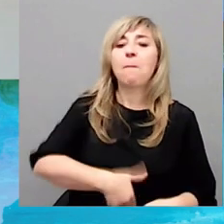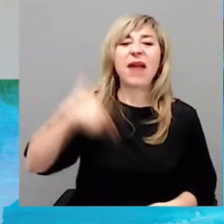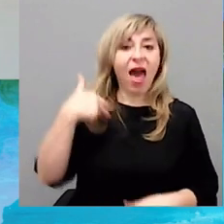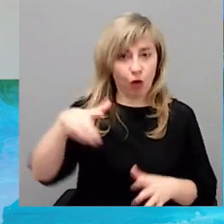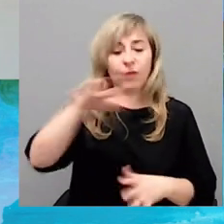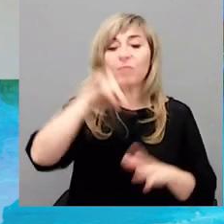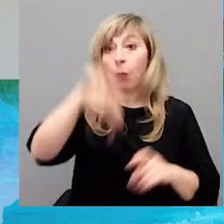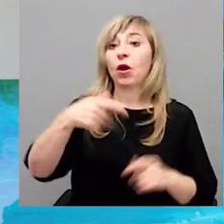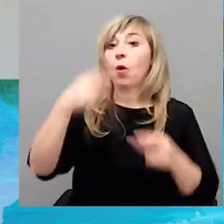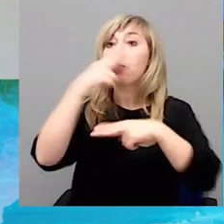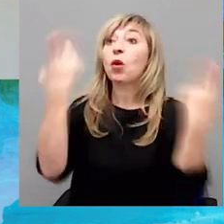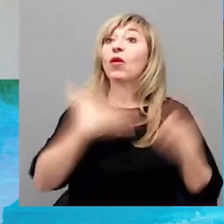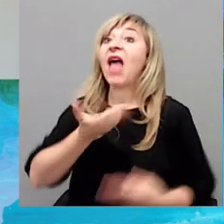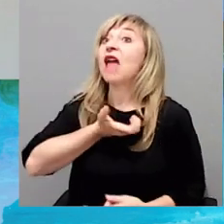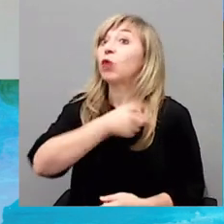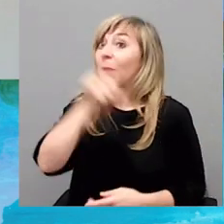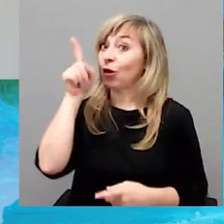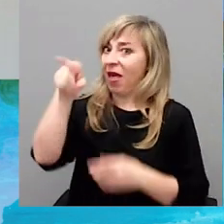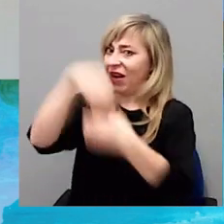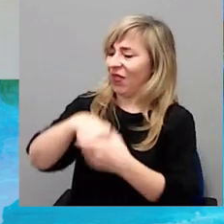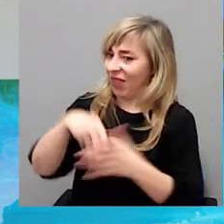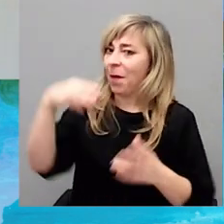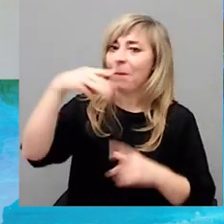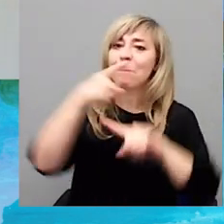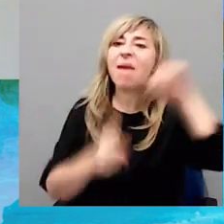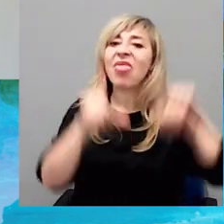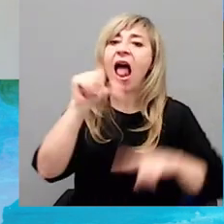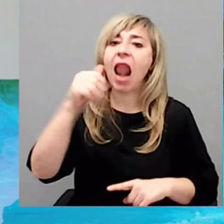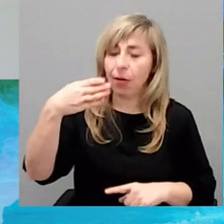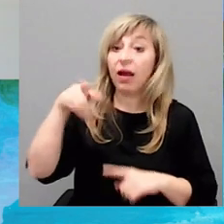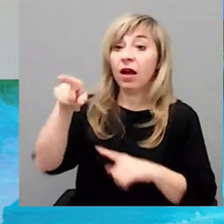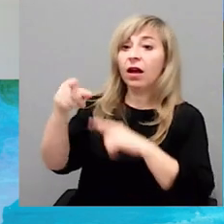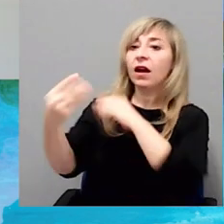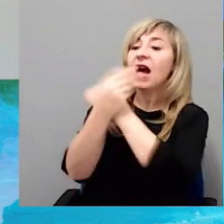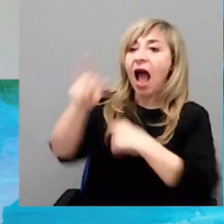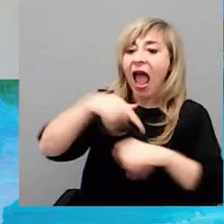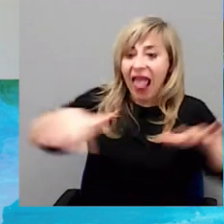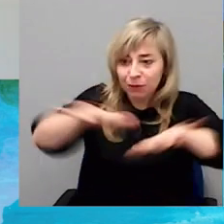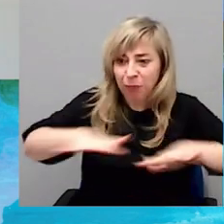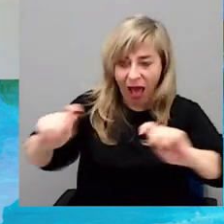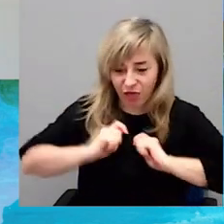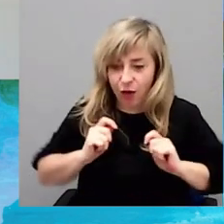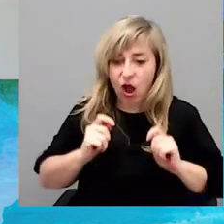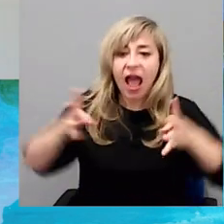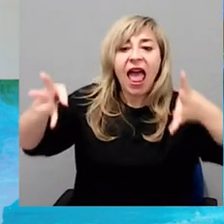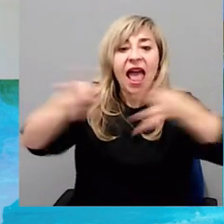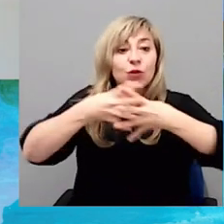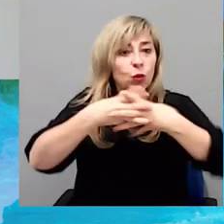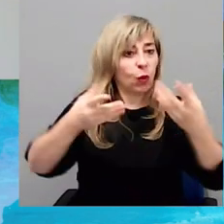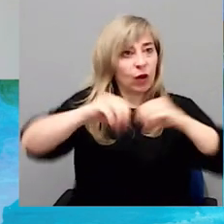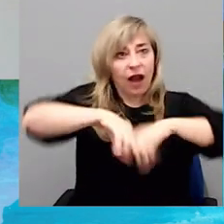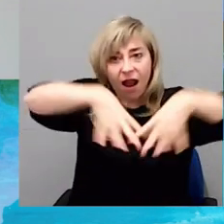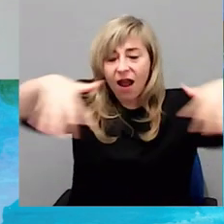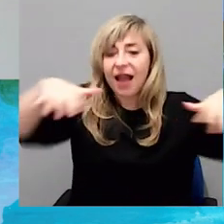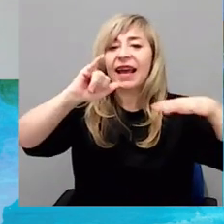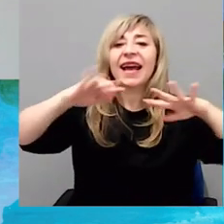Prado in Madrid, through Madrid's municipality. We've been able